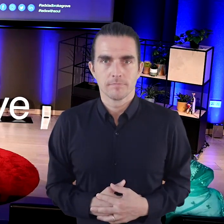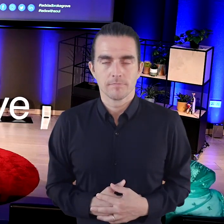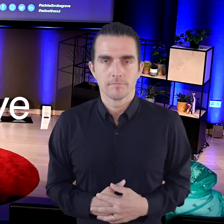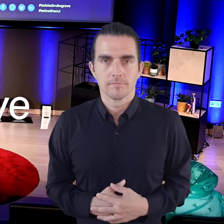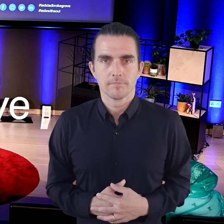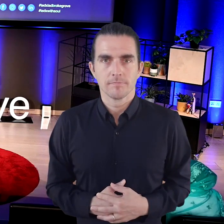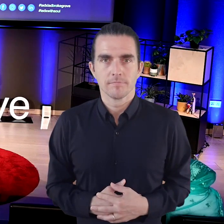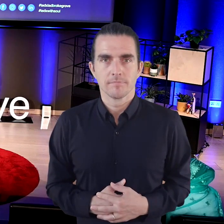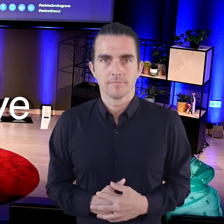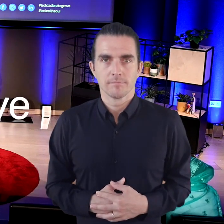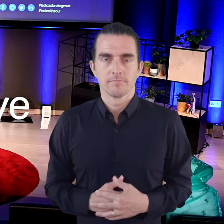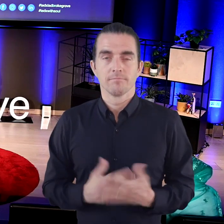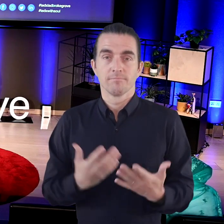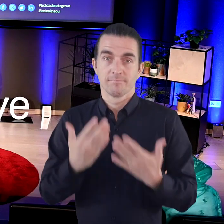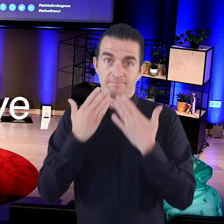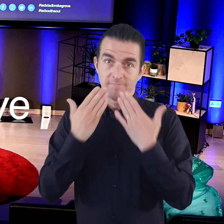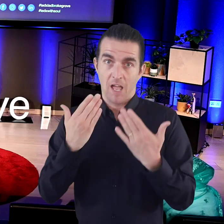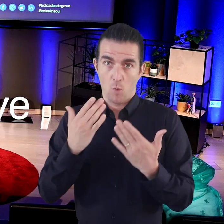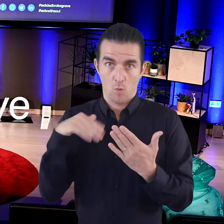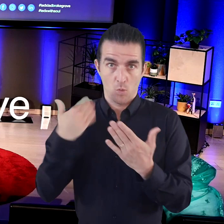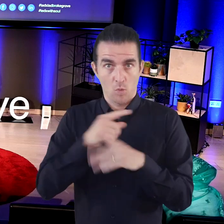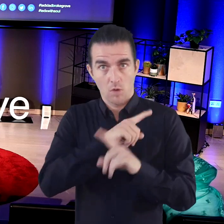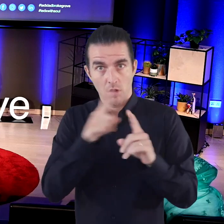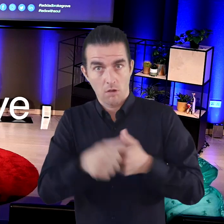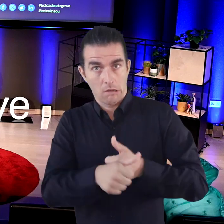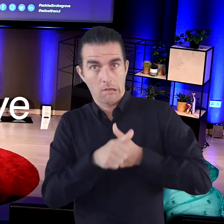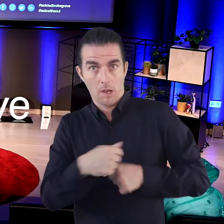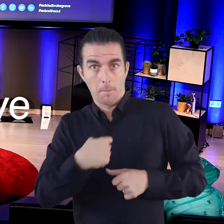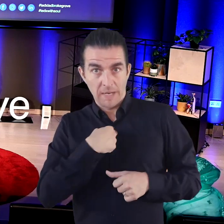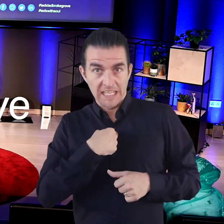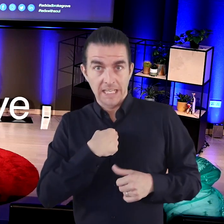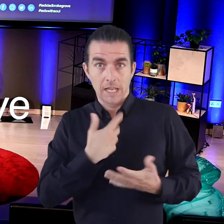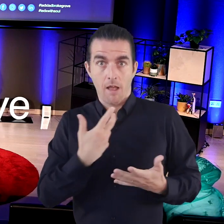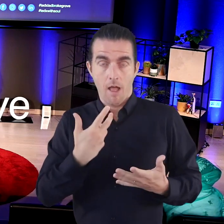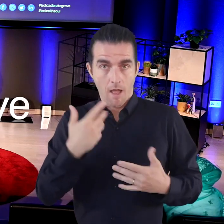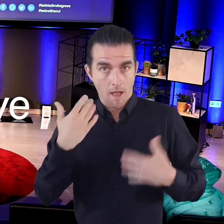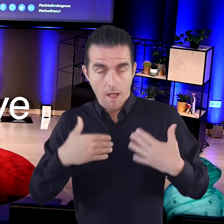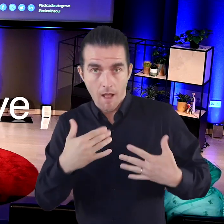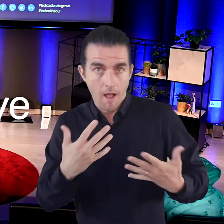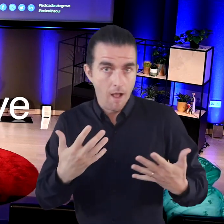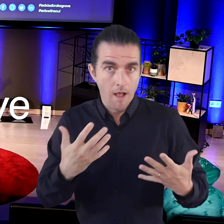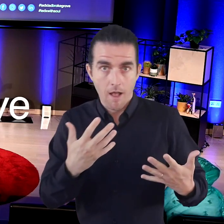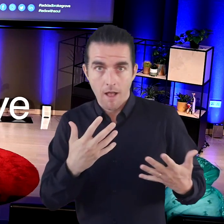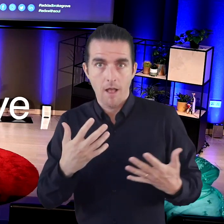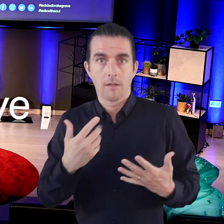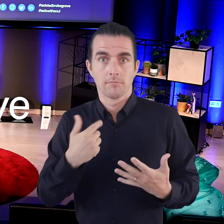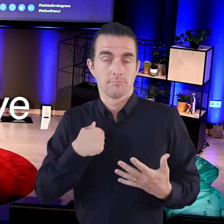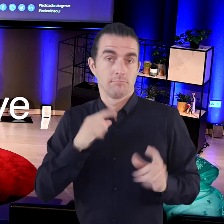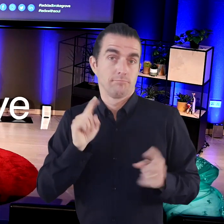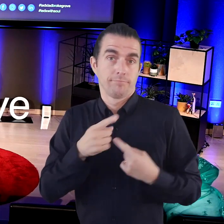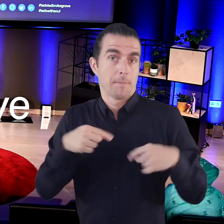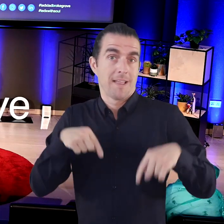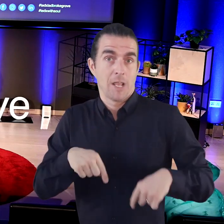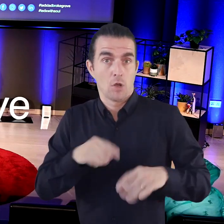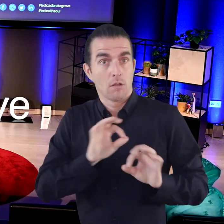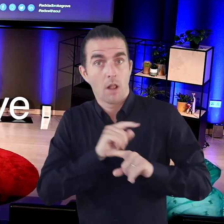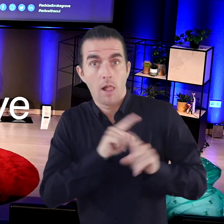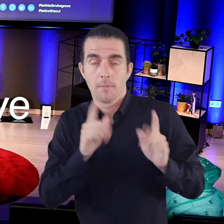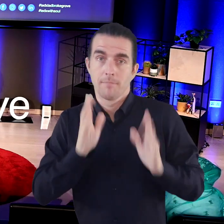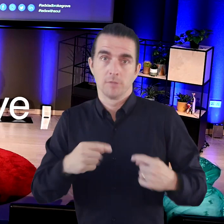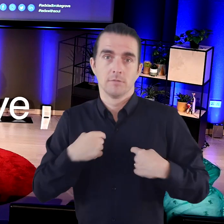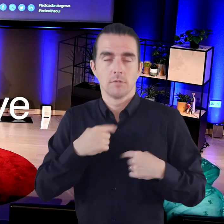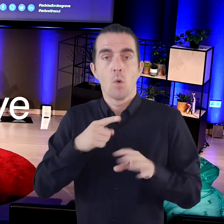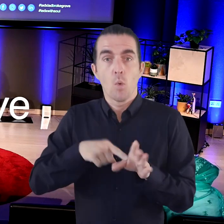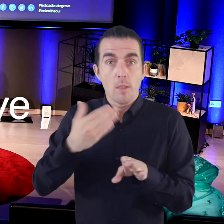And thank you to those alternative voices without whom I wouldn't be here today. My youth workers, Shola and